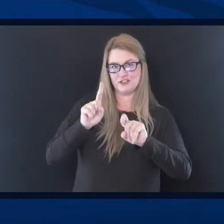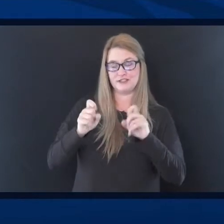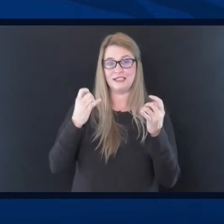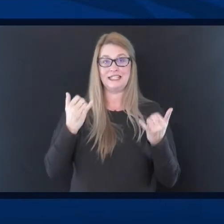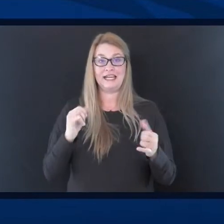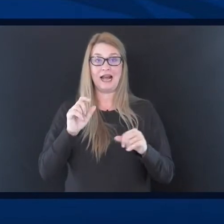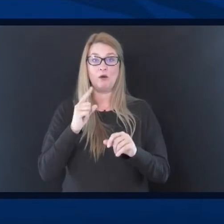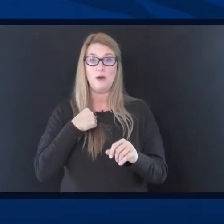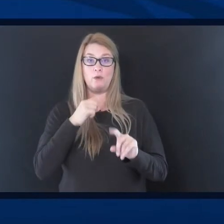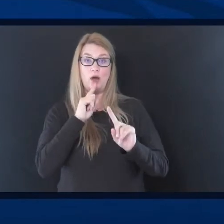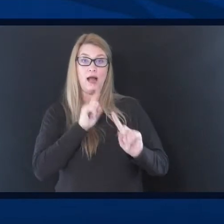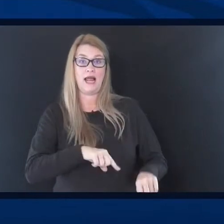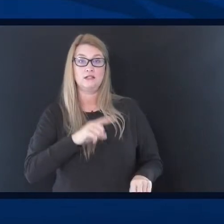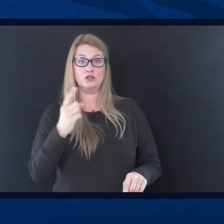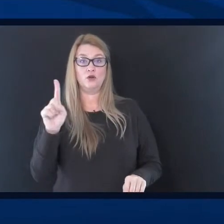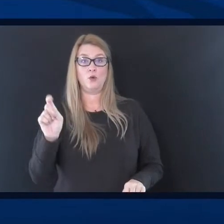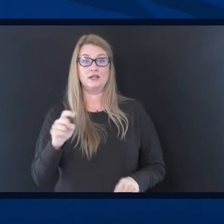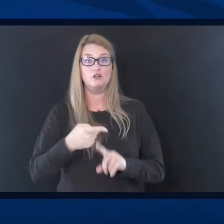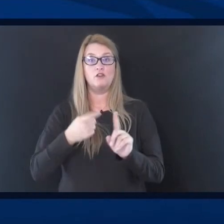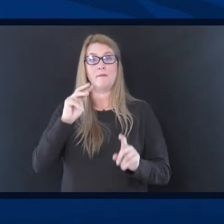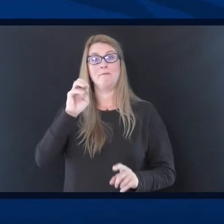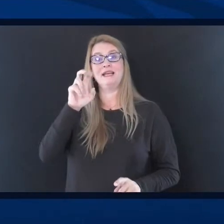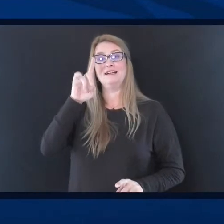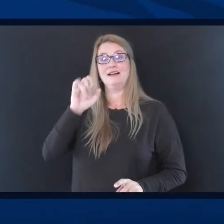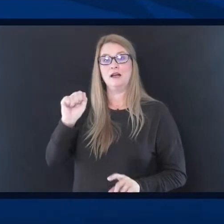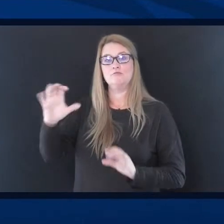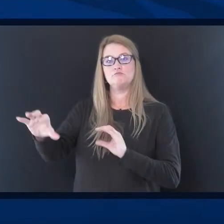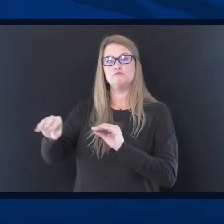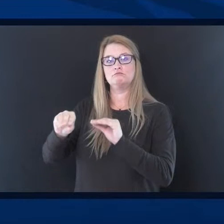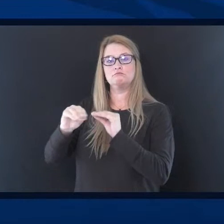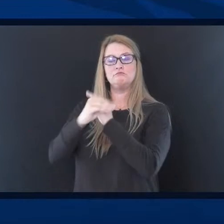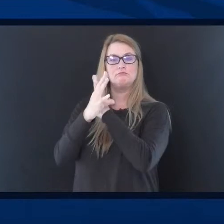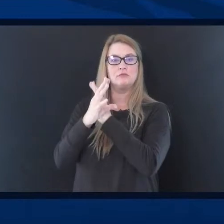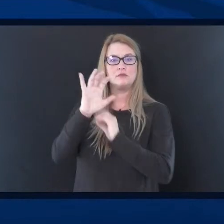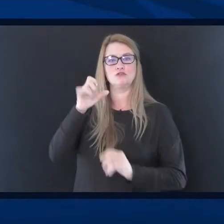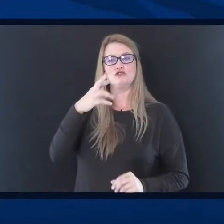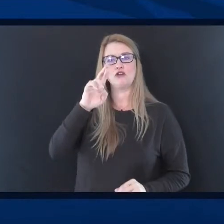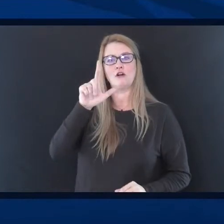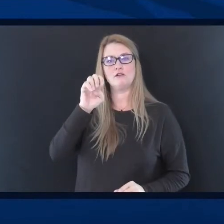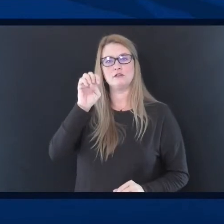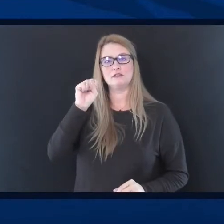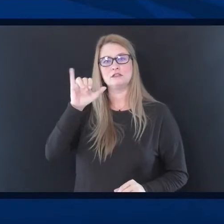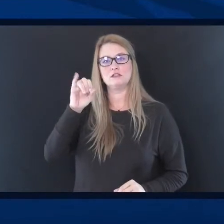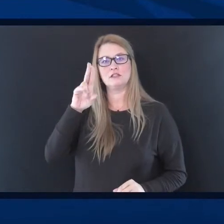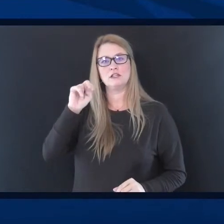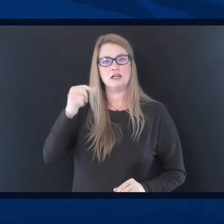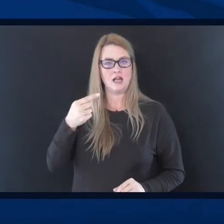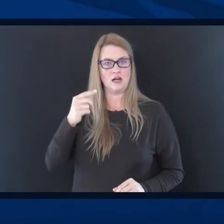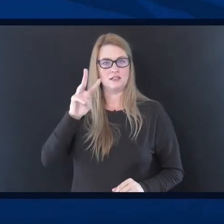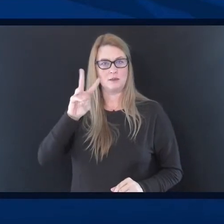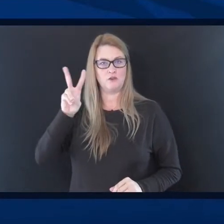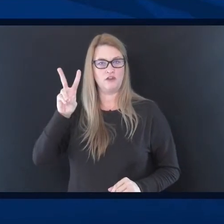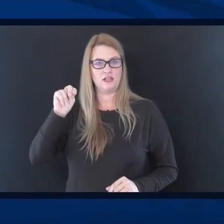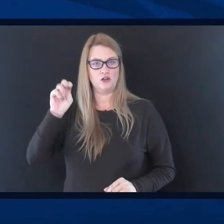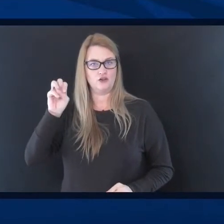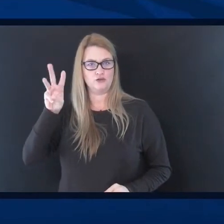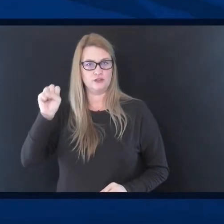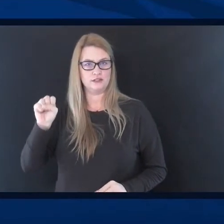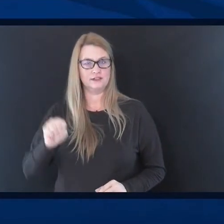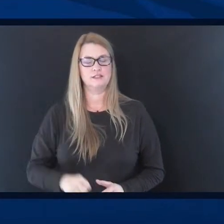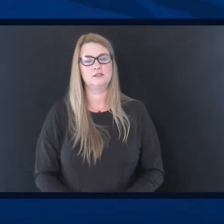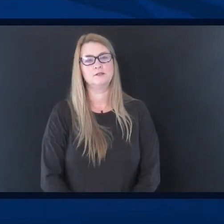questions from members of the media. The first today from Charles Young with WV News. Hi, this is Charles Young with WV